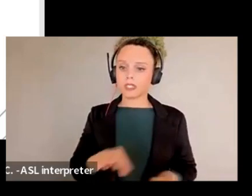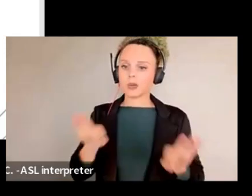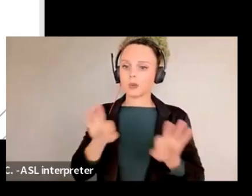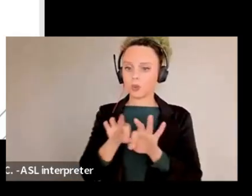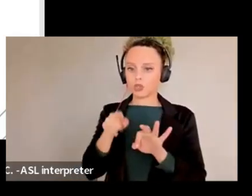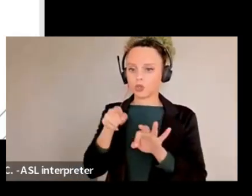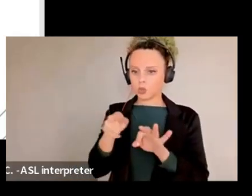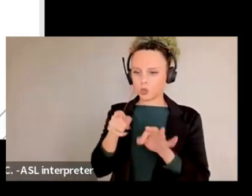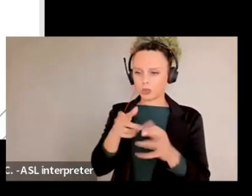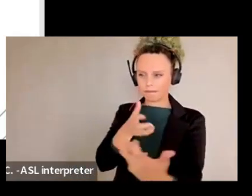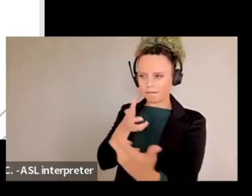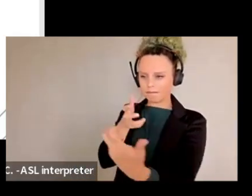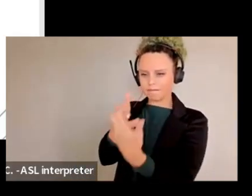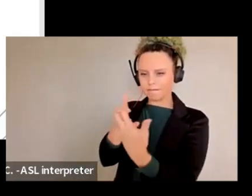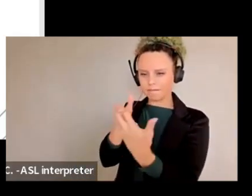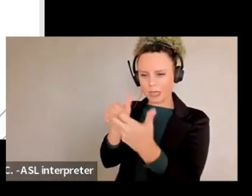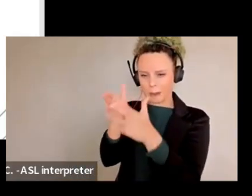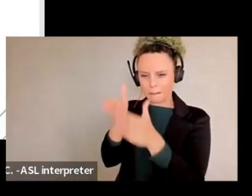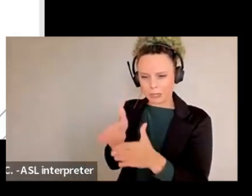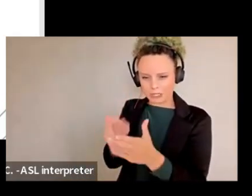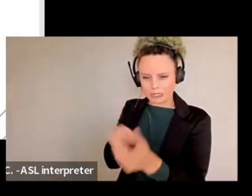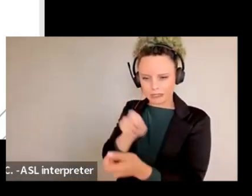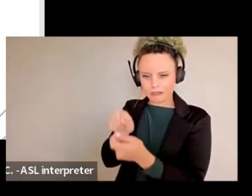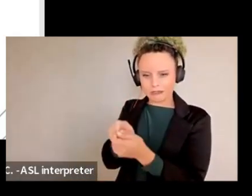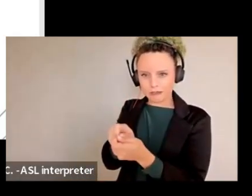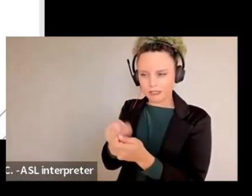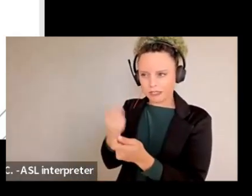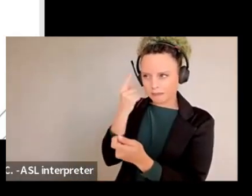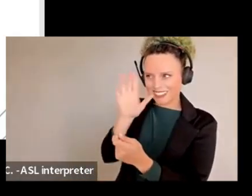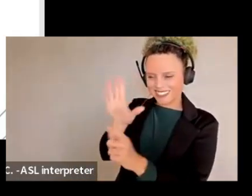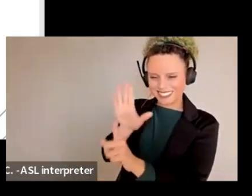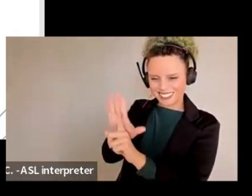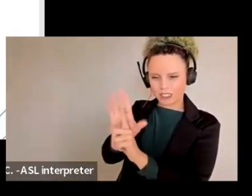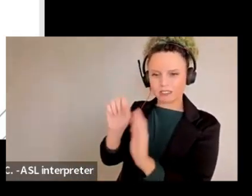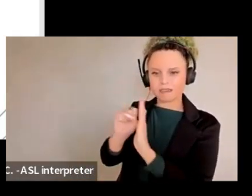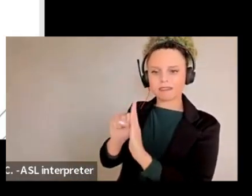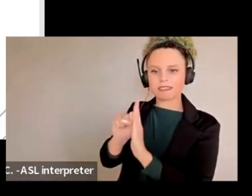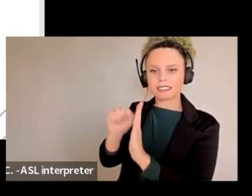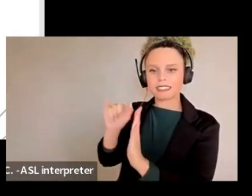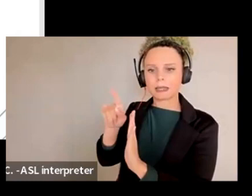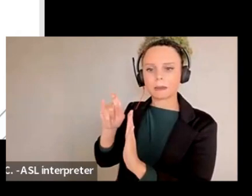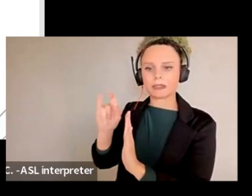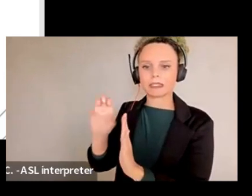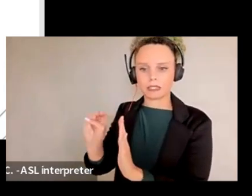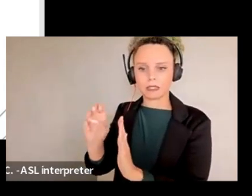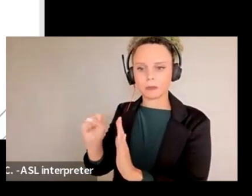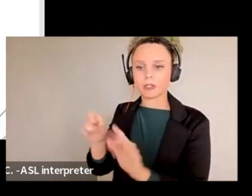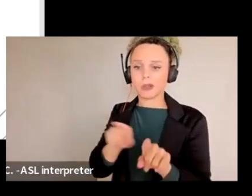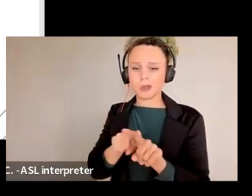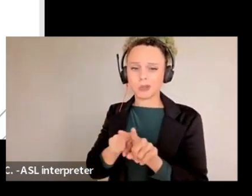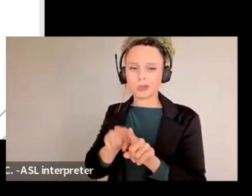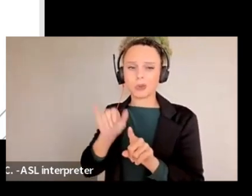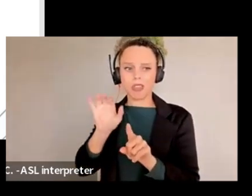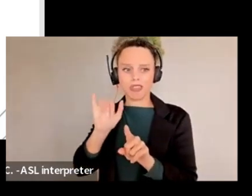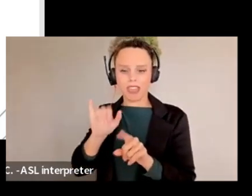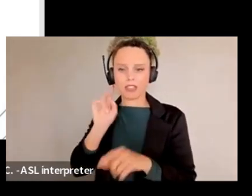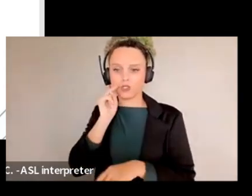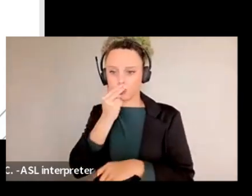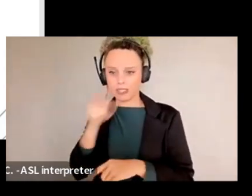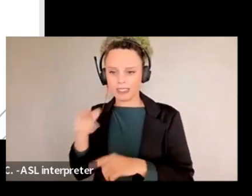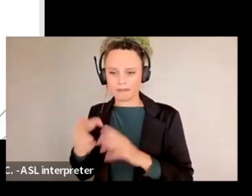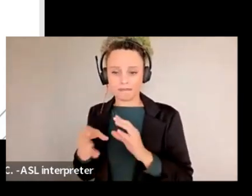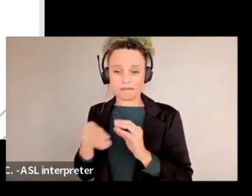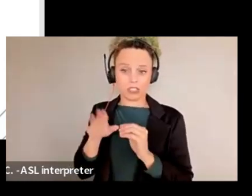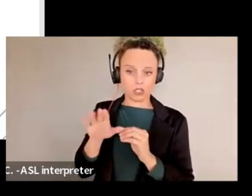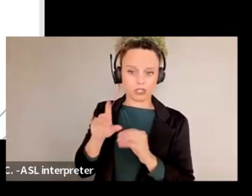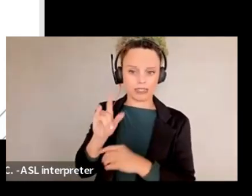this is, again, individualizing fiber intake to understand how a person feels, what their symptoms are like, but to make